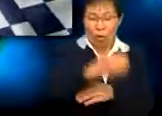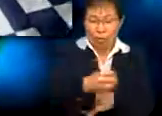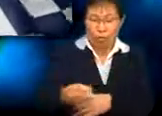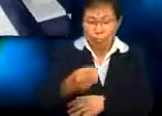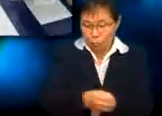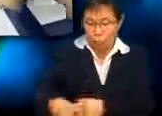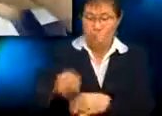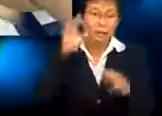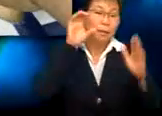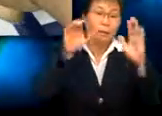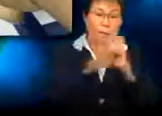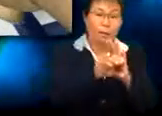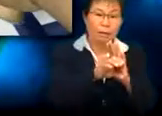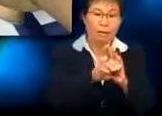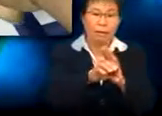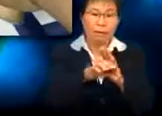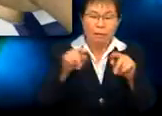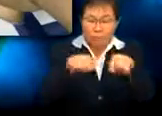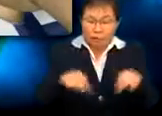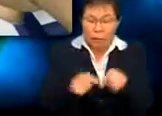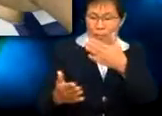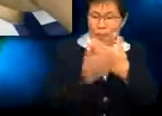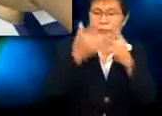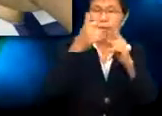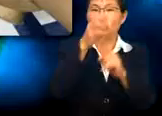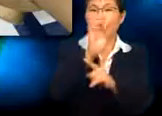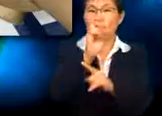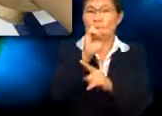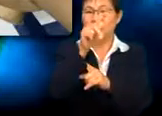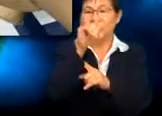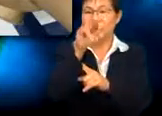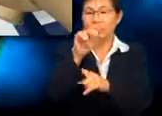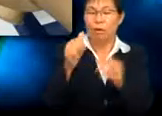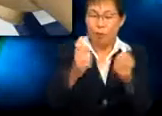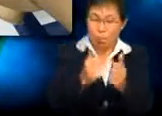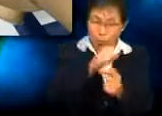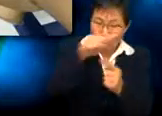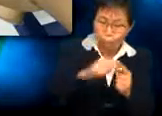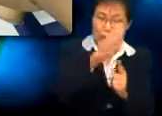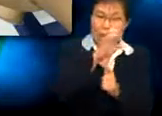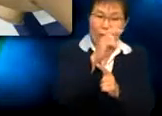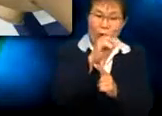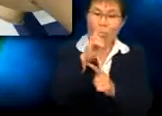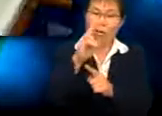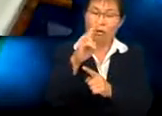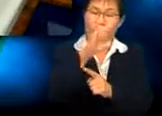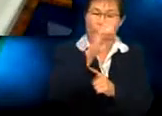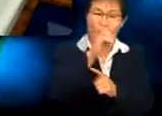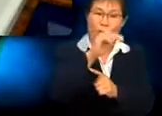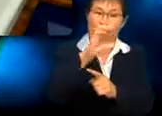object image is positioned back to the retina when the concave lens is